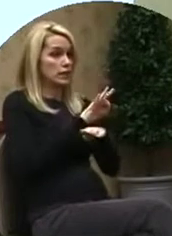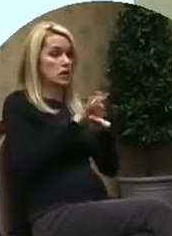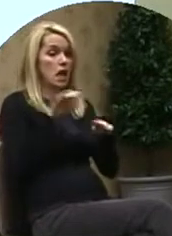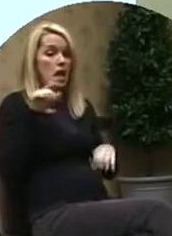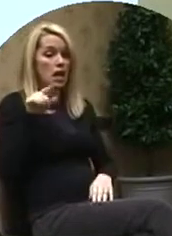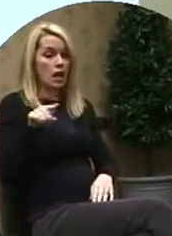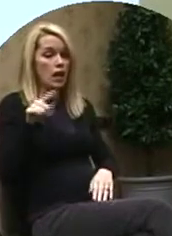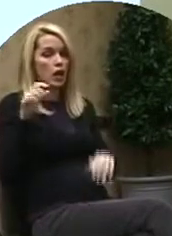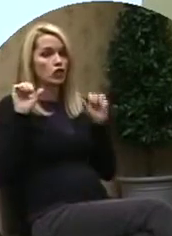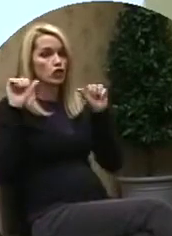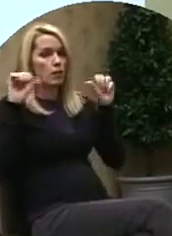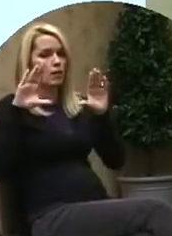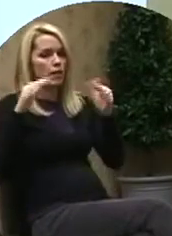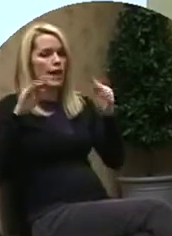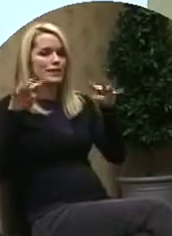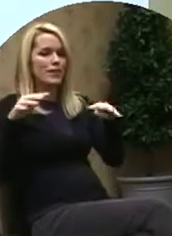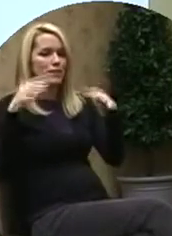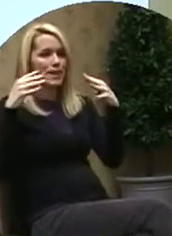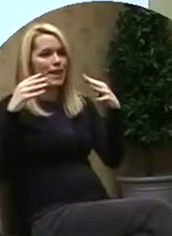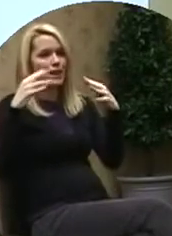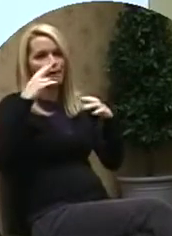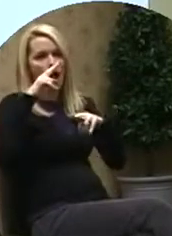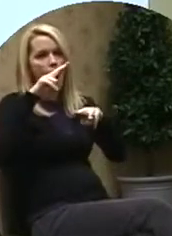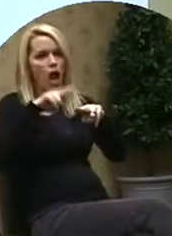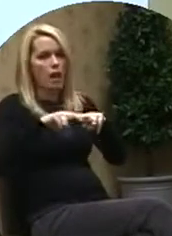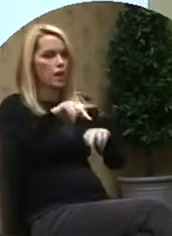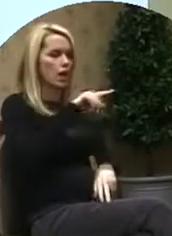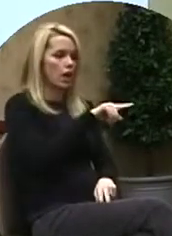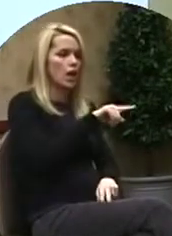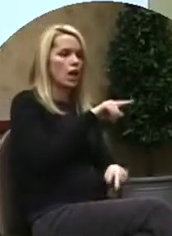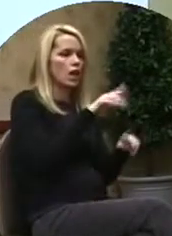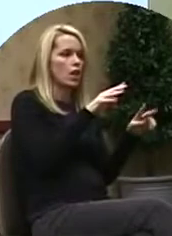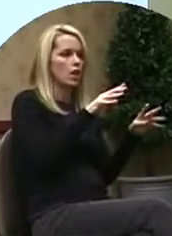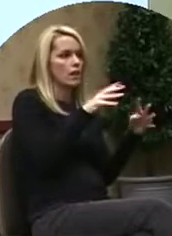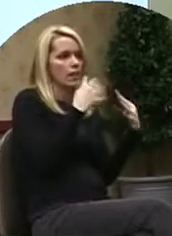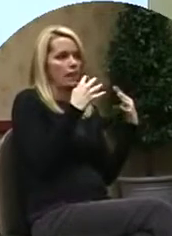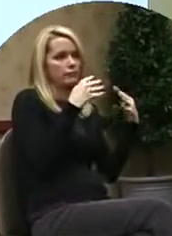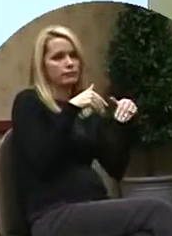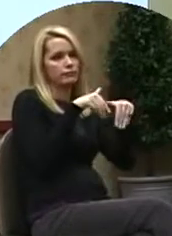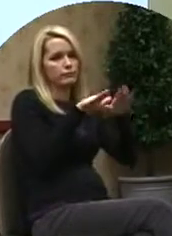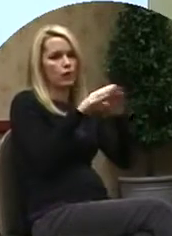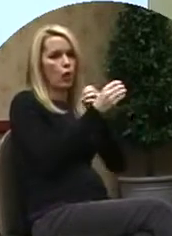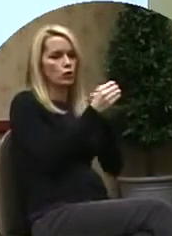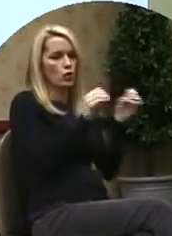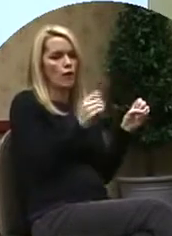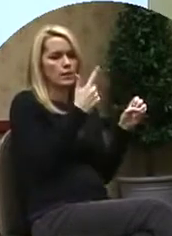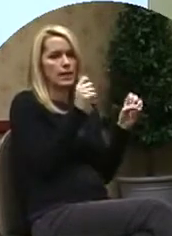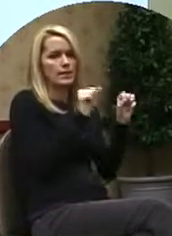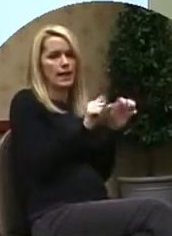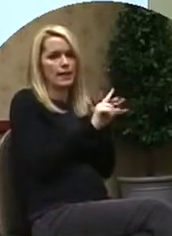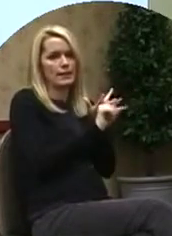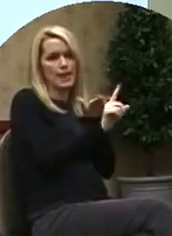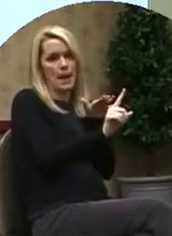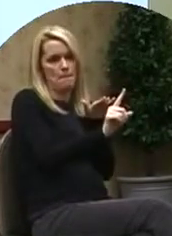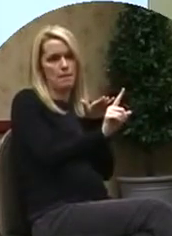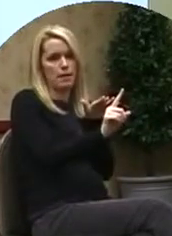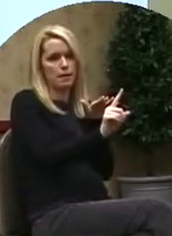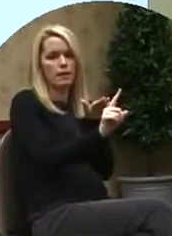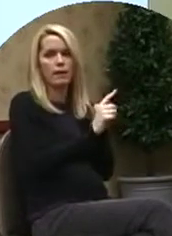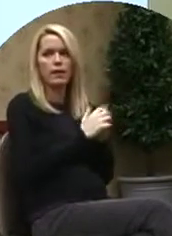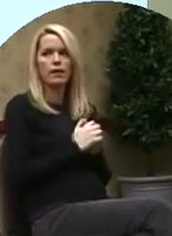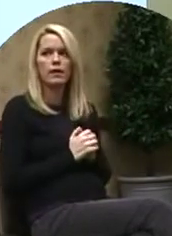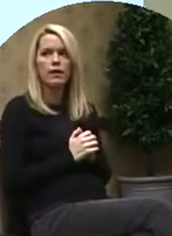settings. Does that make sense? Okay. Now, it's also possible that they have a whole repertoire